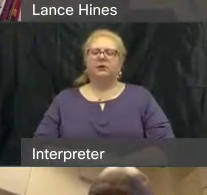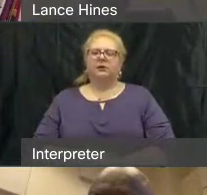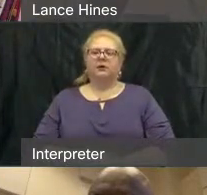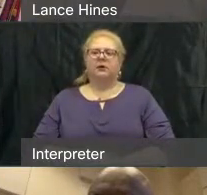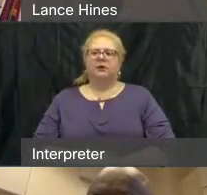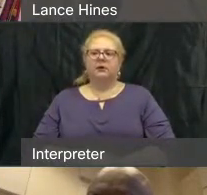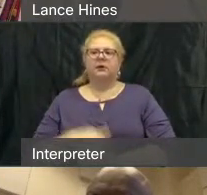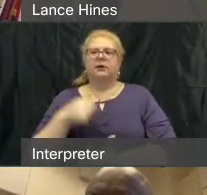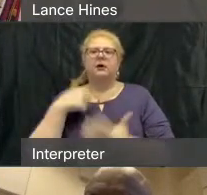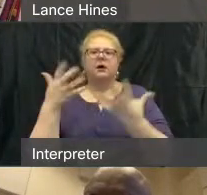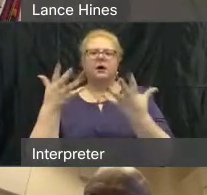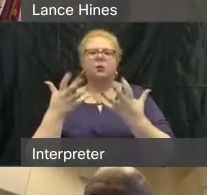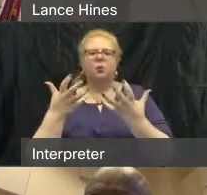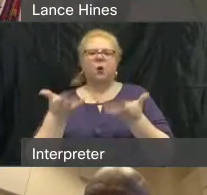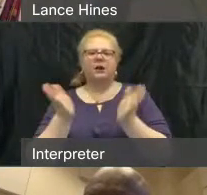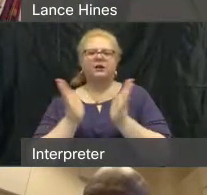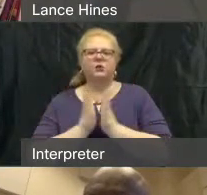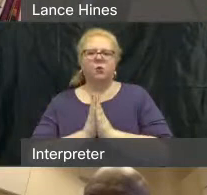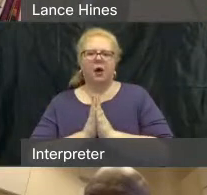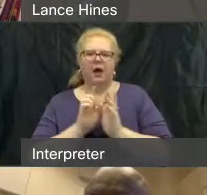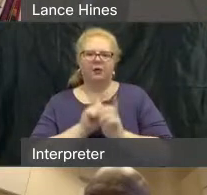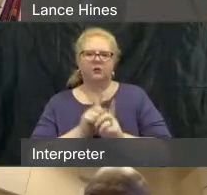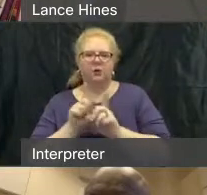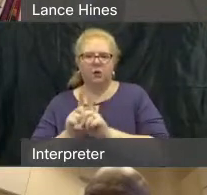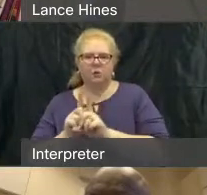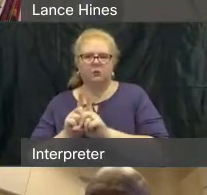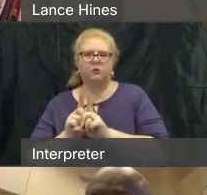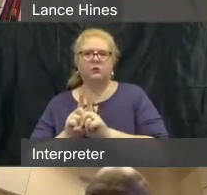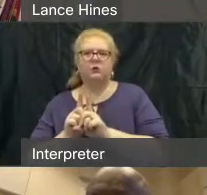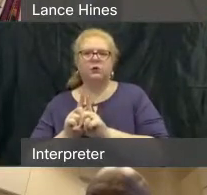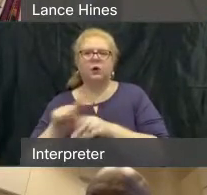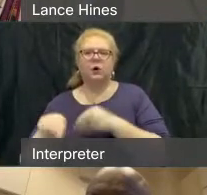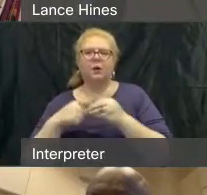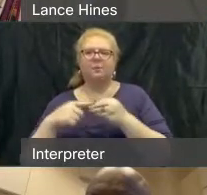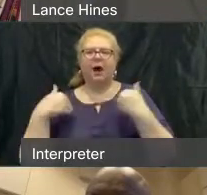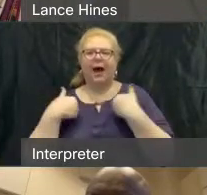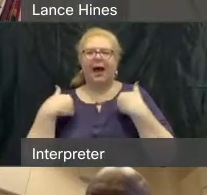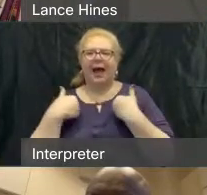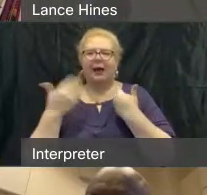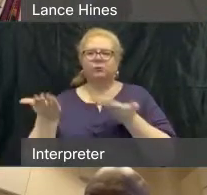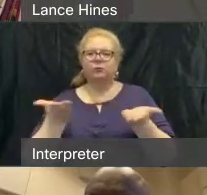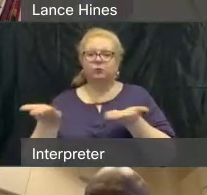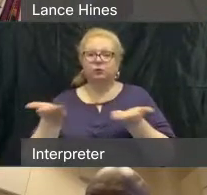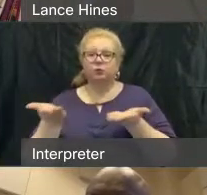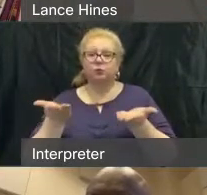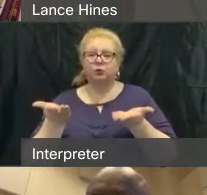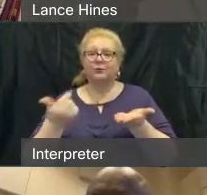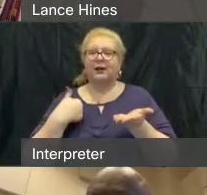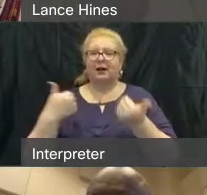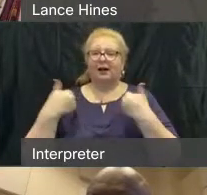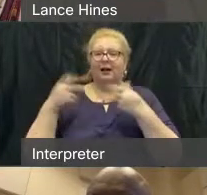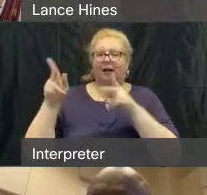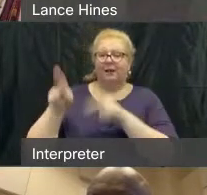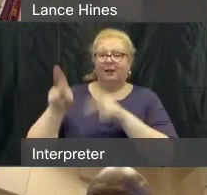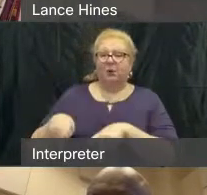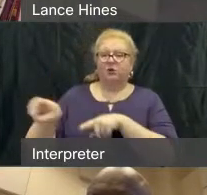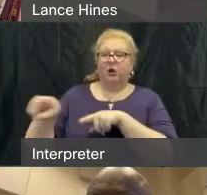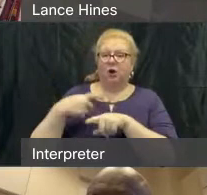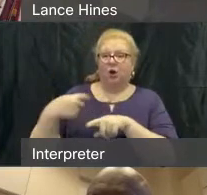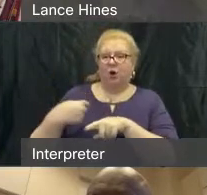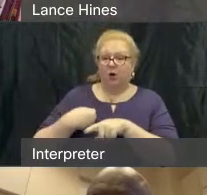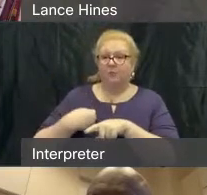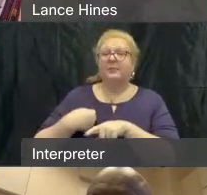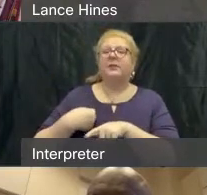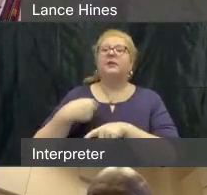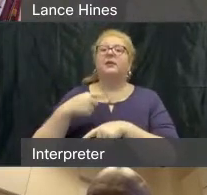But I did want to ask a question regarding animal services. I had a constituent call me about some stray dogs that they